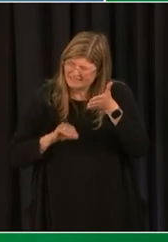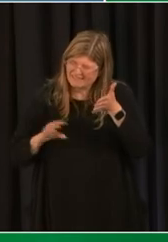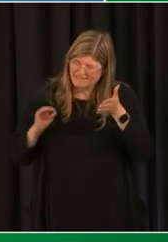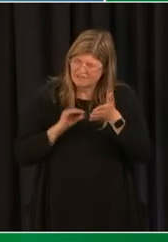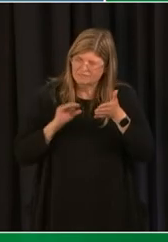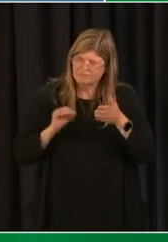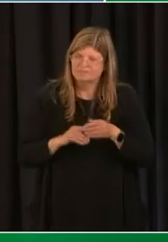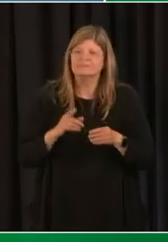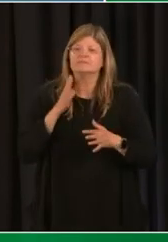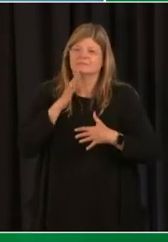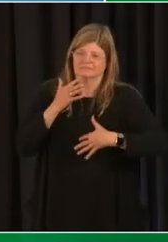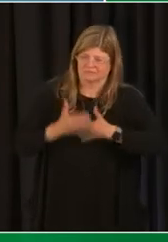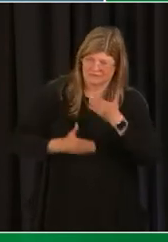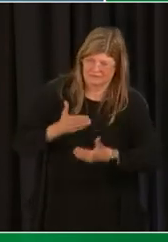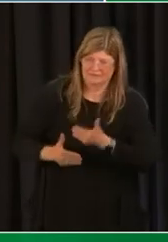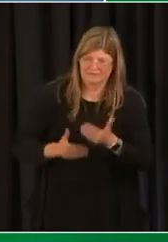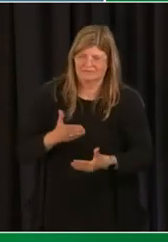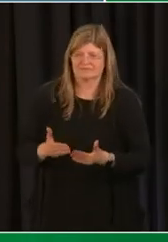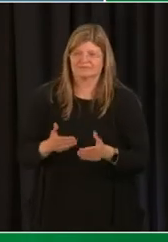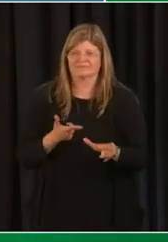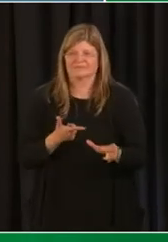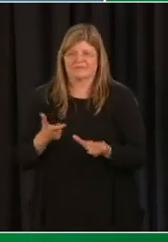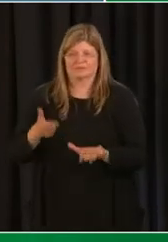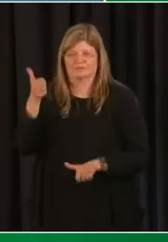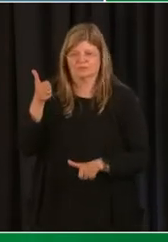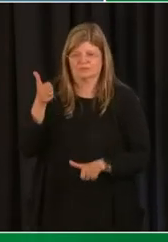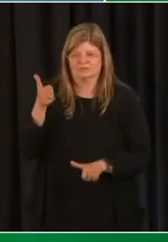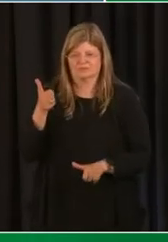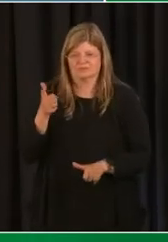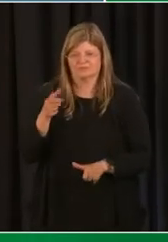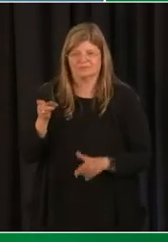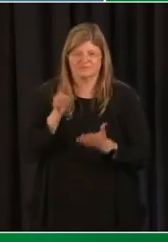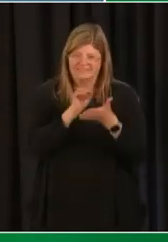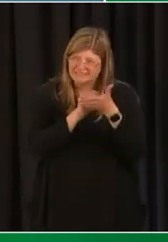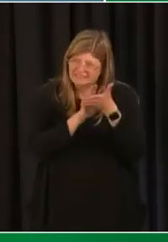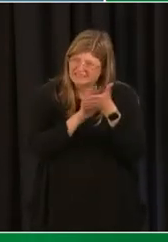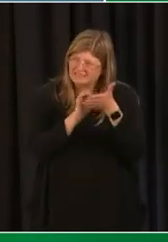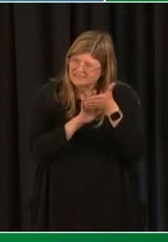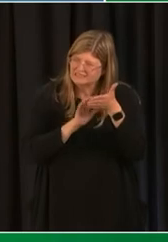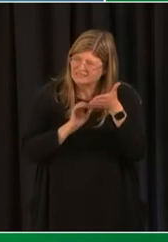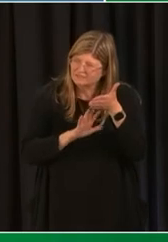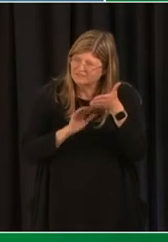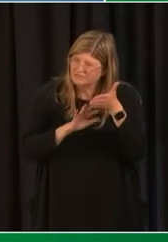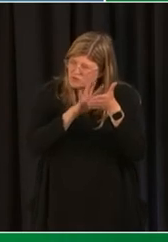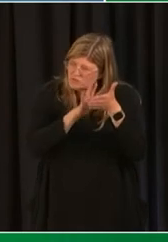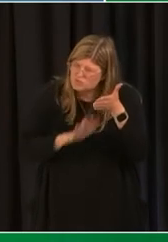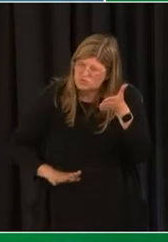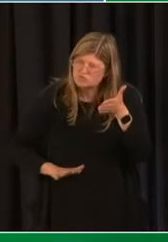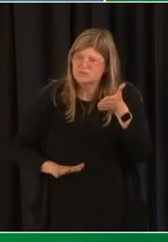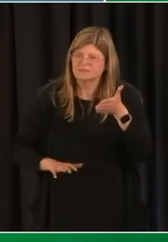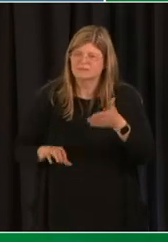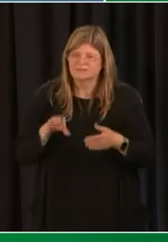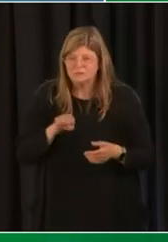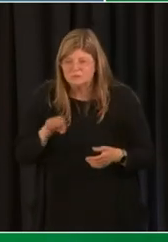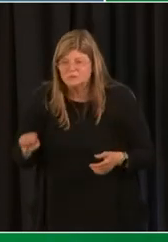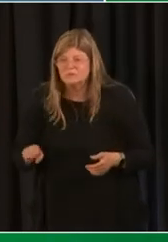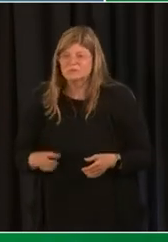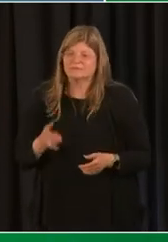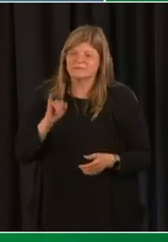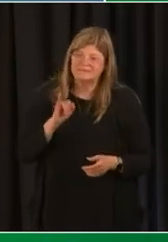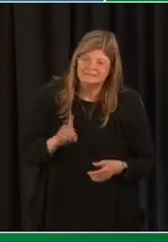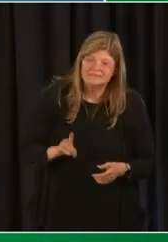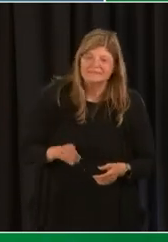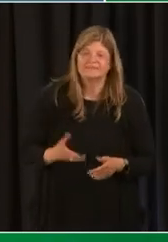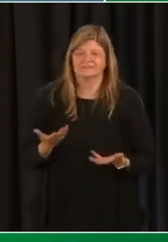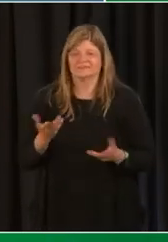will get the process moving much quicker. So all the documentation that is needed, your social, your ID,